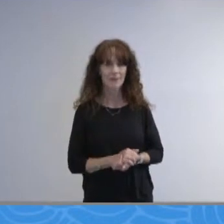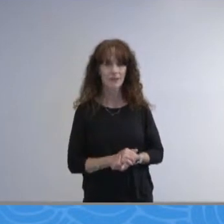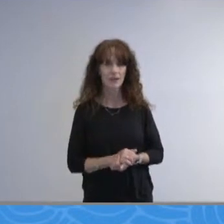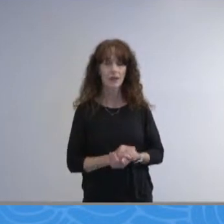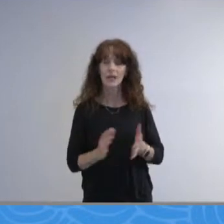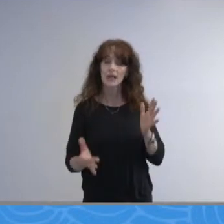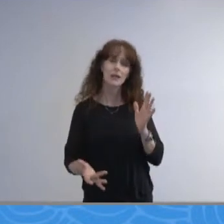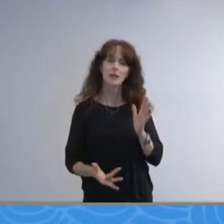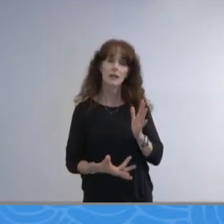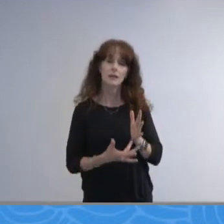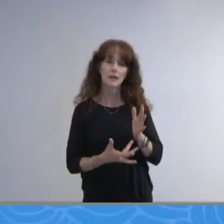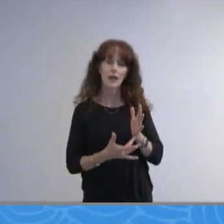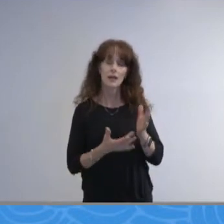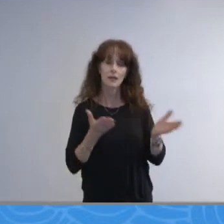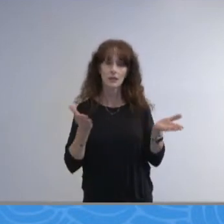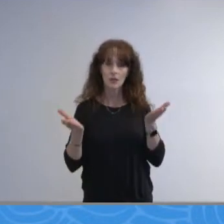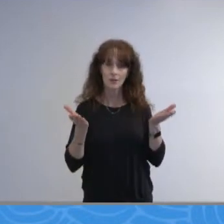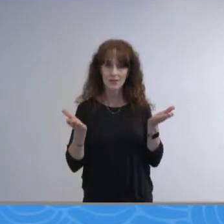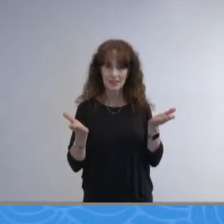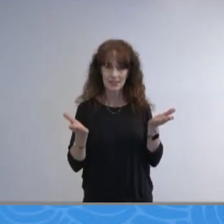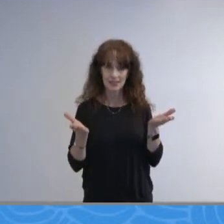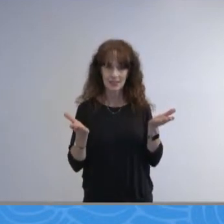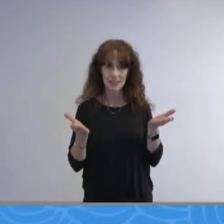So technology services.